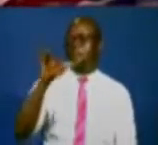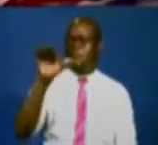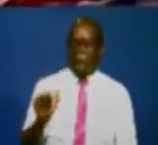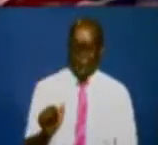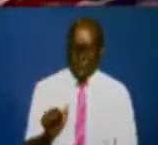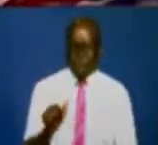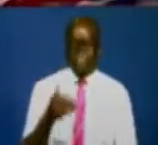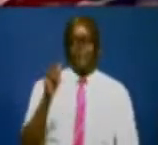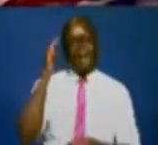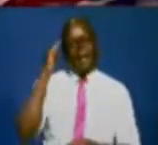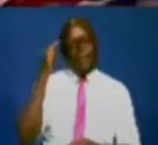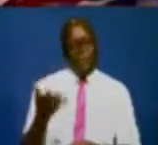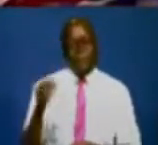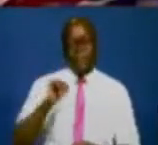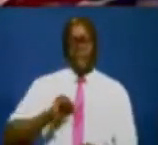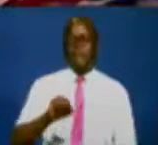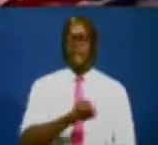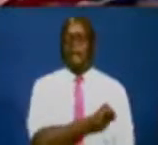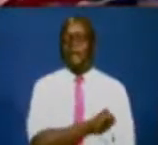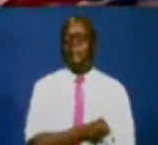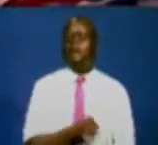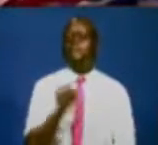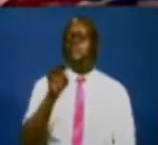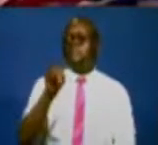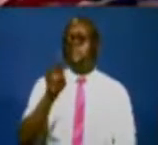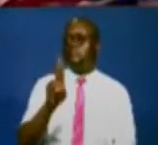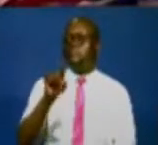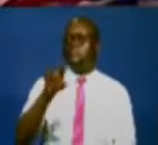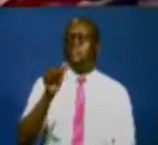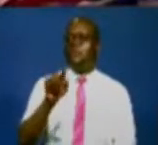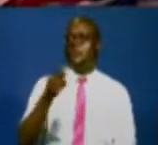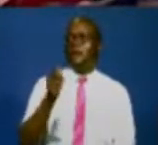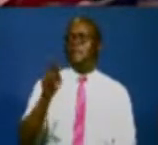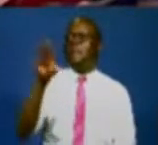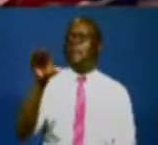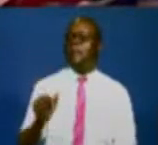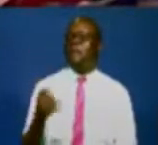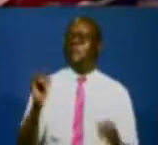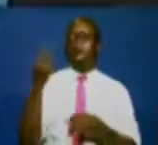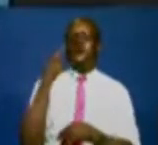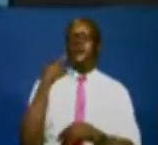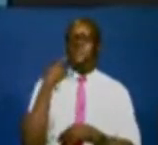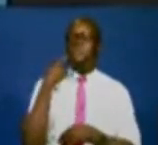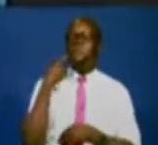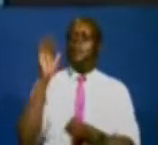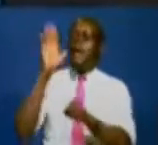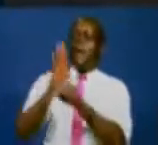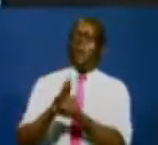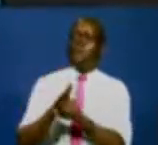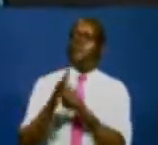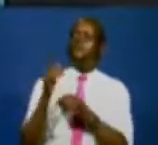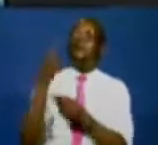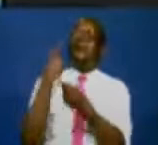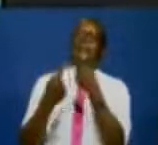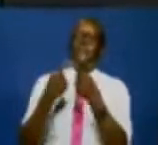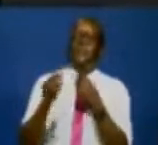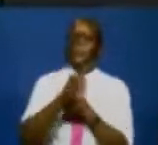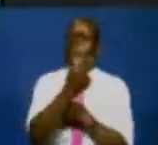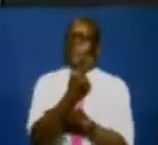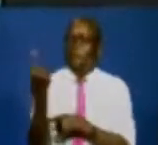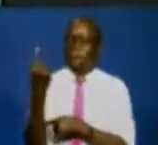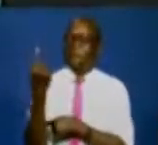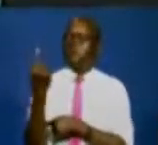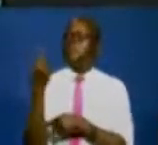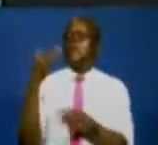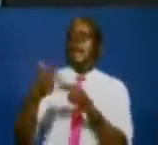I think Senator Mungatana was trying to look at the wealth of experience each of these proposed names bring